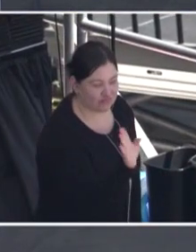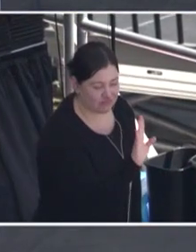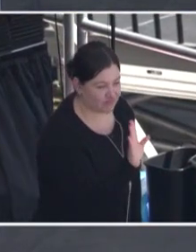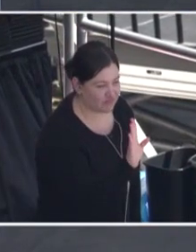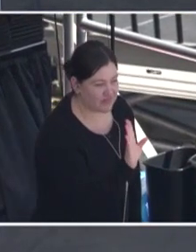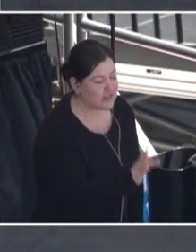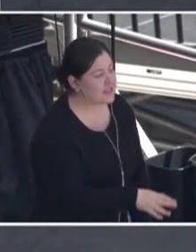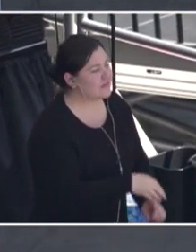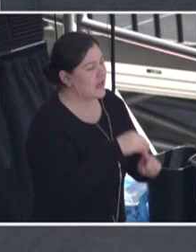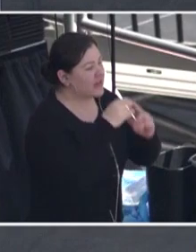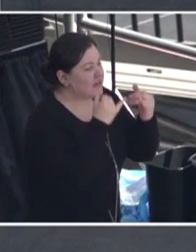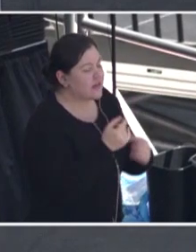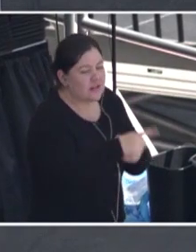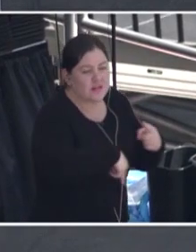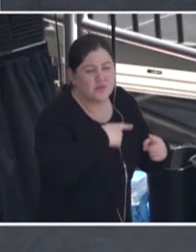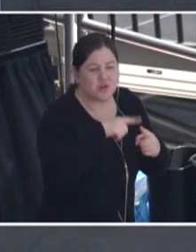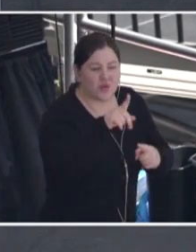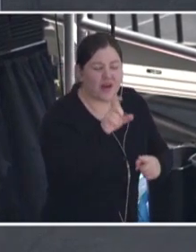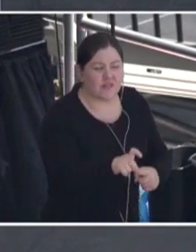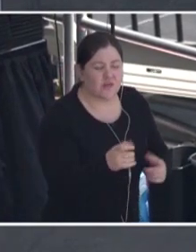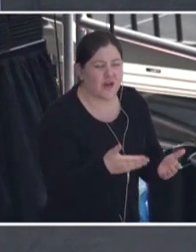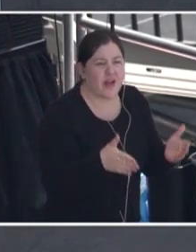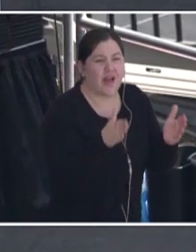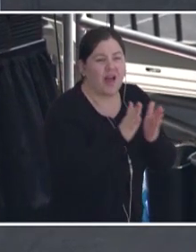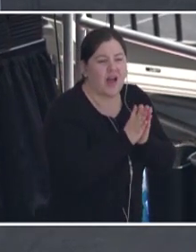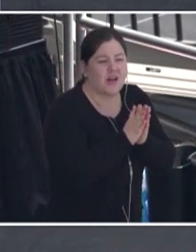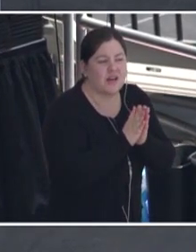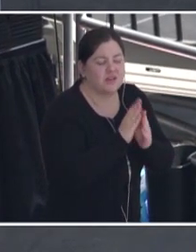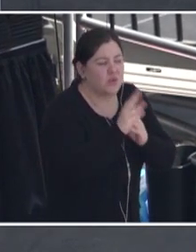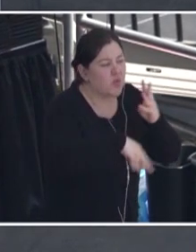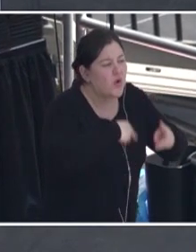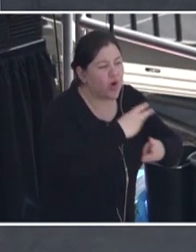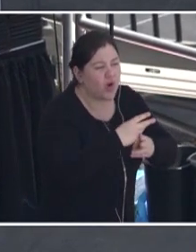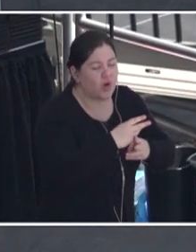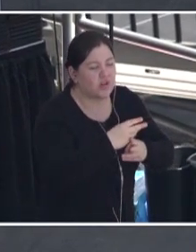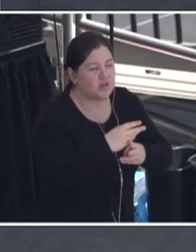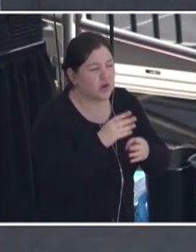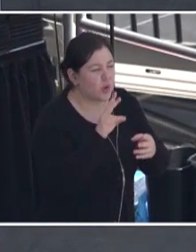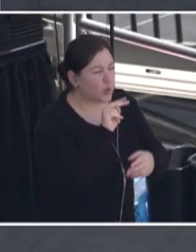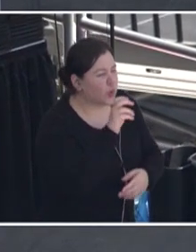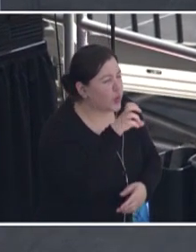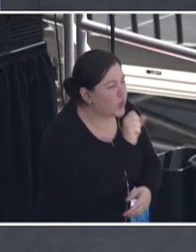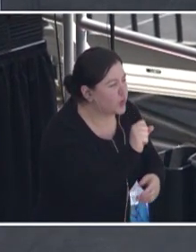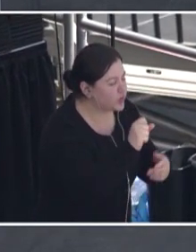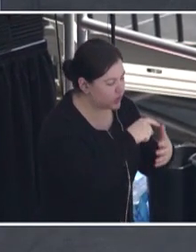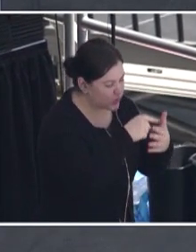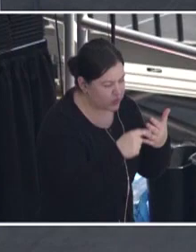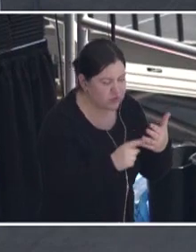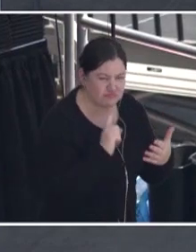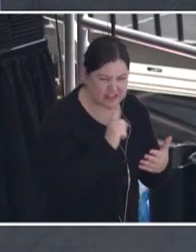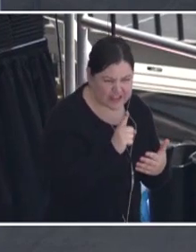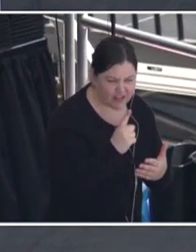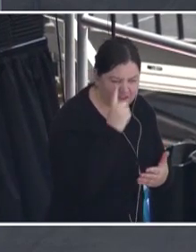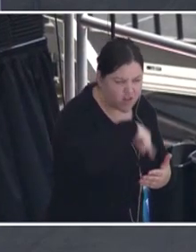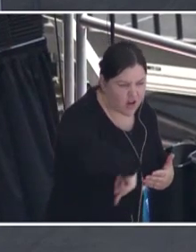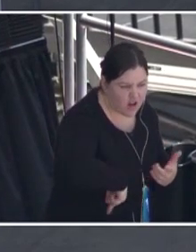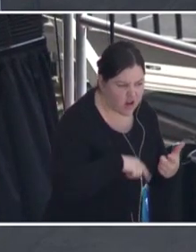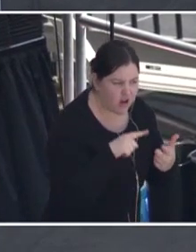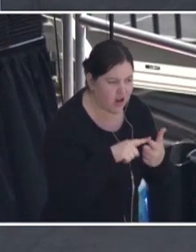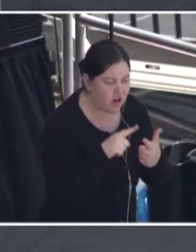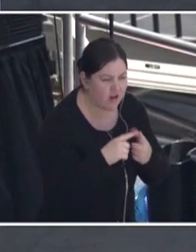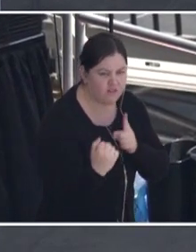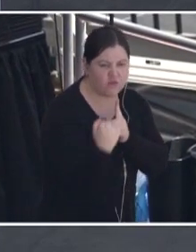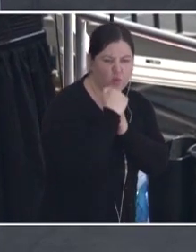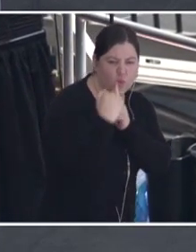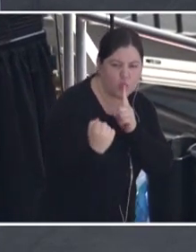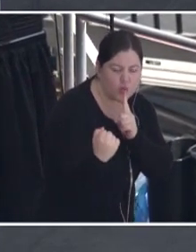to be questioning whether we are being fed alternative facts or real ones. Especially when our